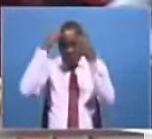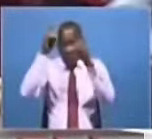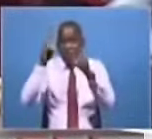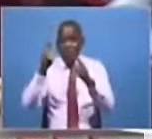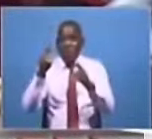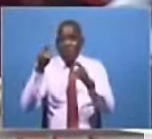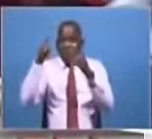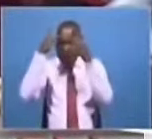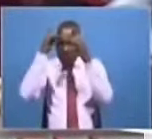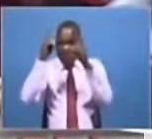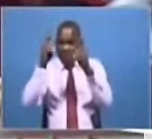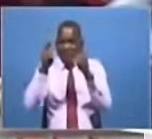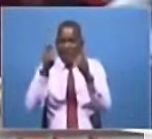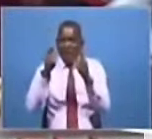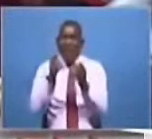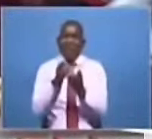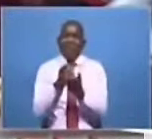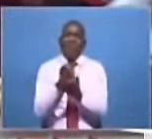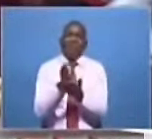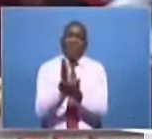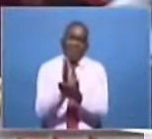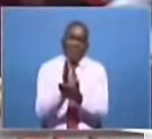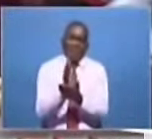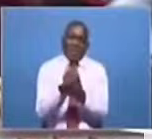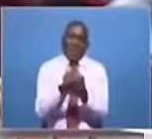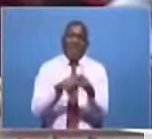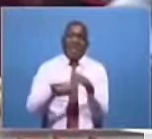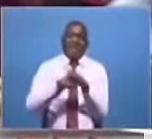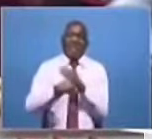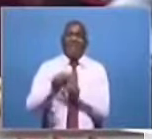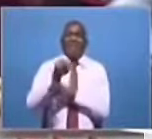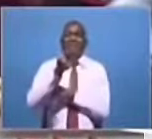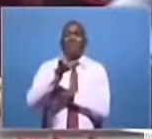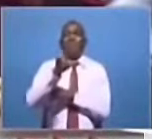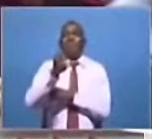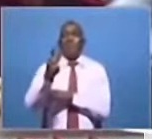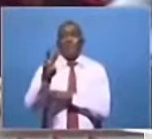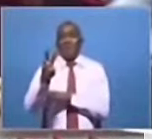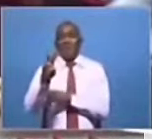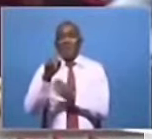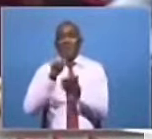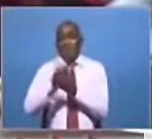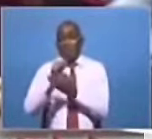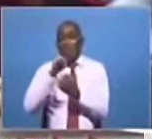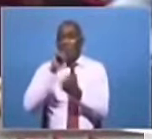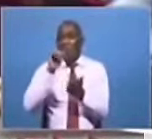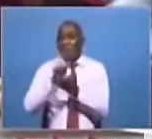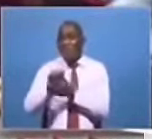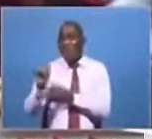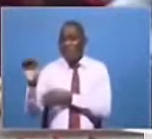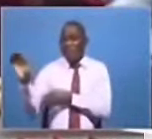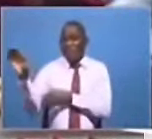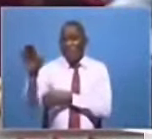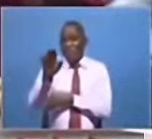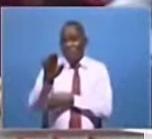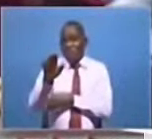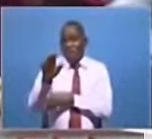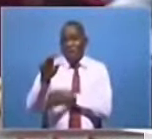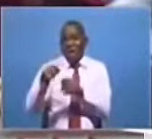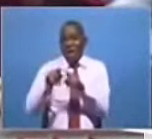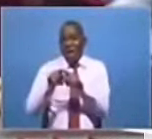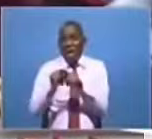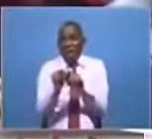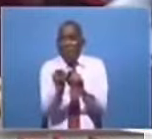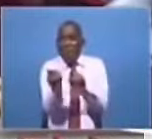respectfully, was per incuriam of Section 26. It's not as if your lordships adverted to